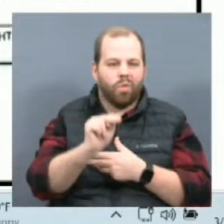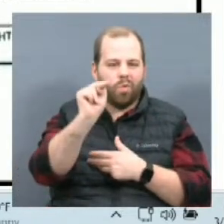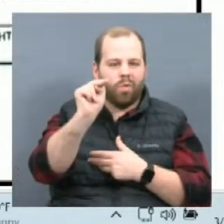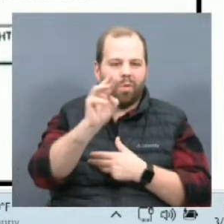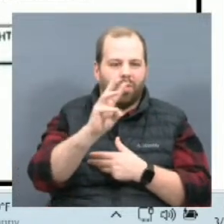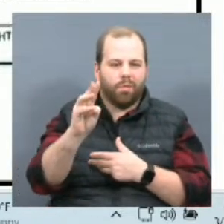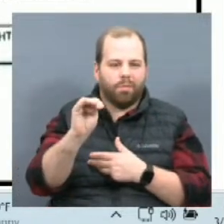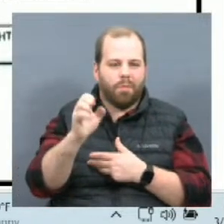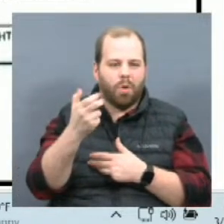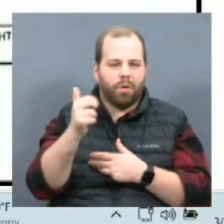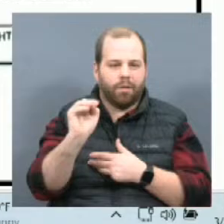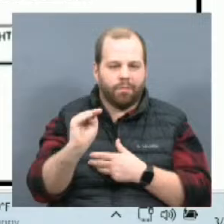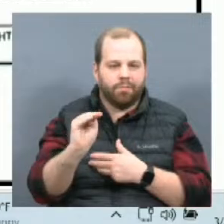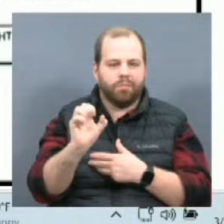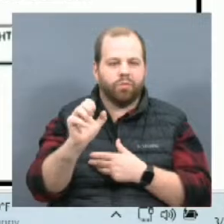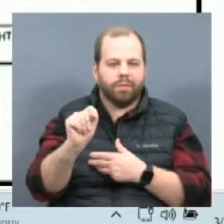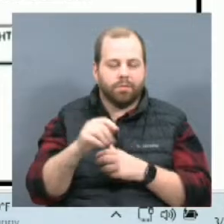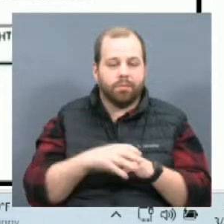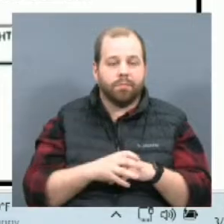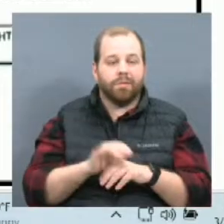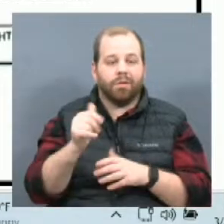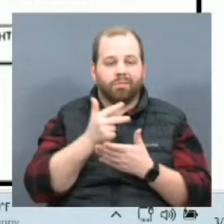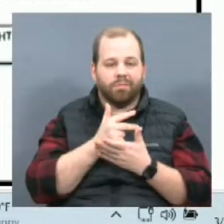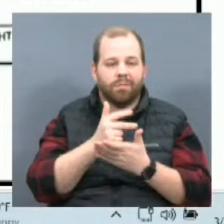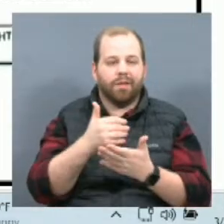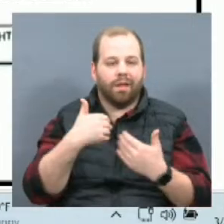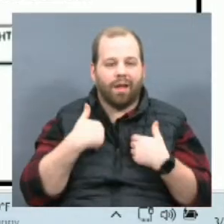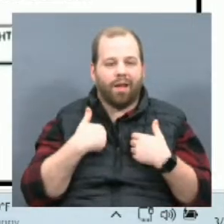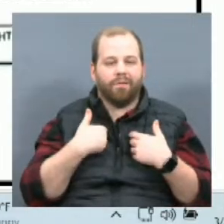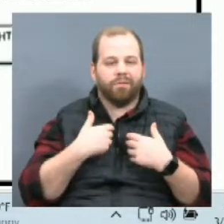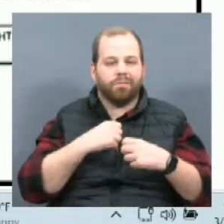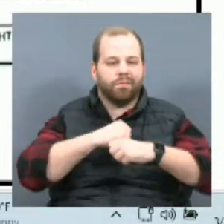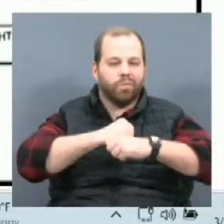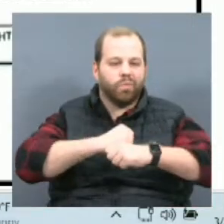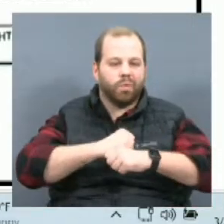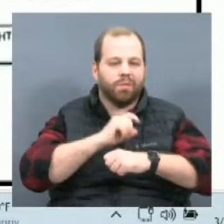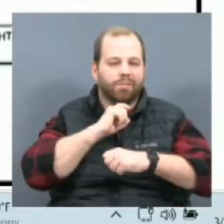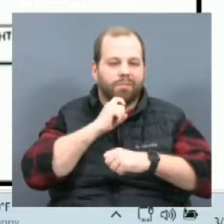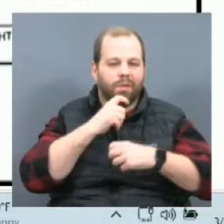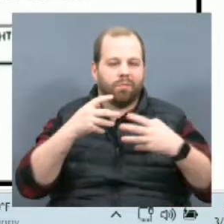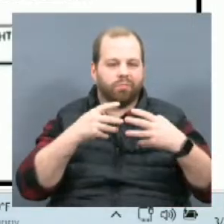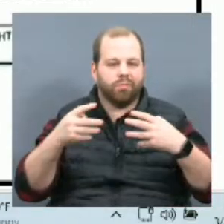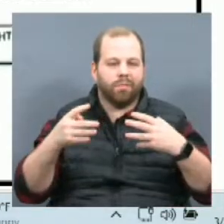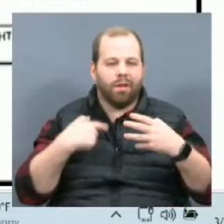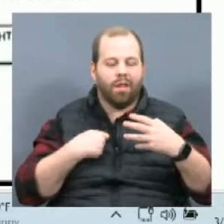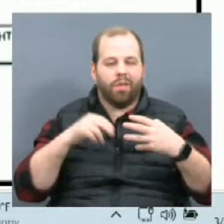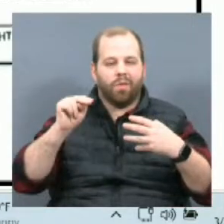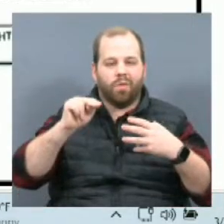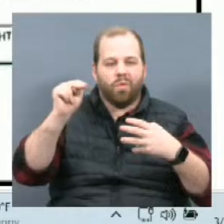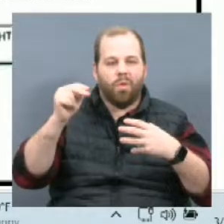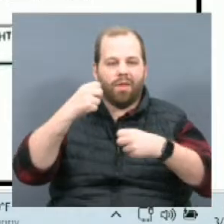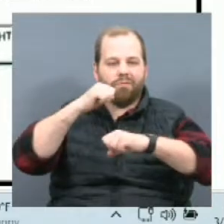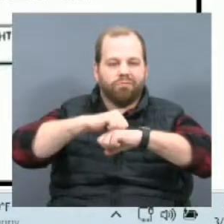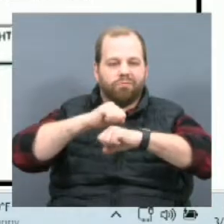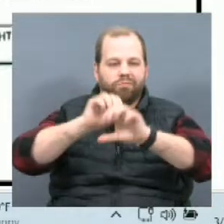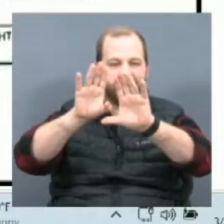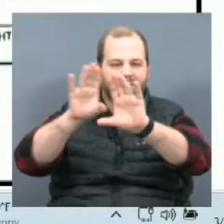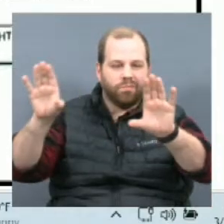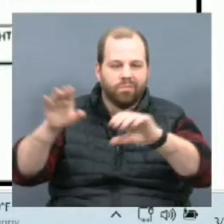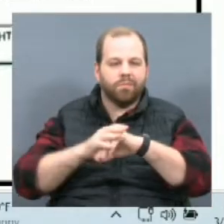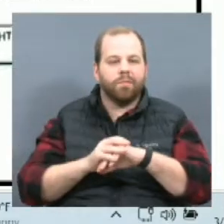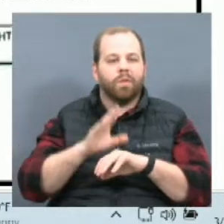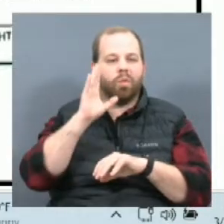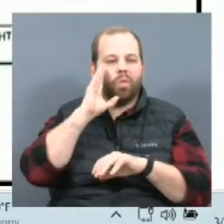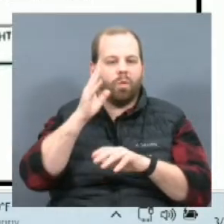Street. The proposed parking lot contains an existing metal guardrail and stone wall along the north property line. The applicant is proposing to